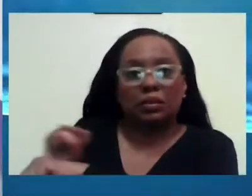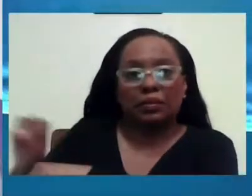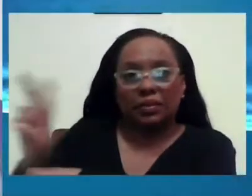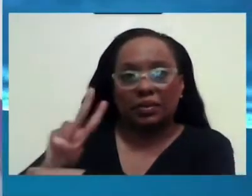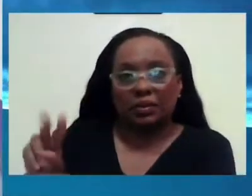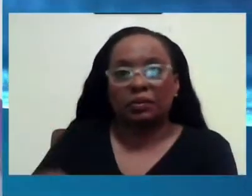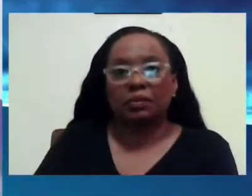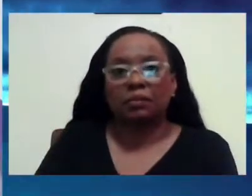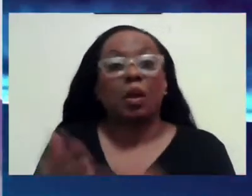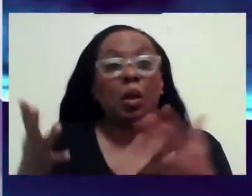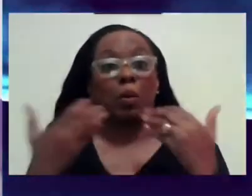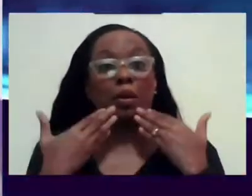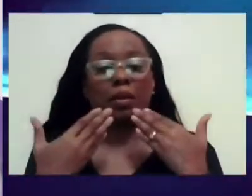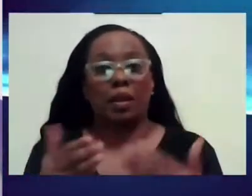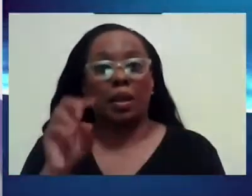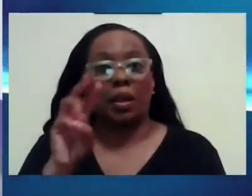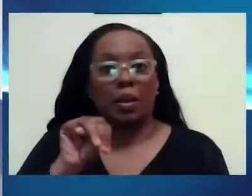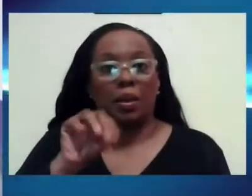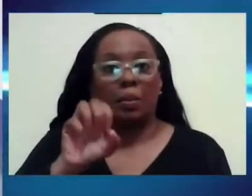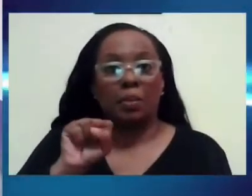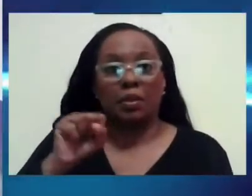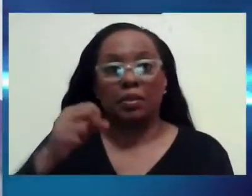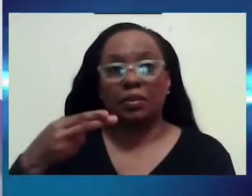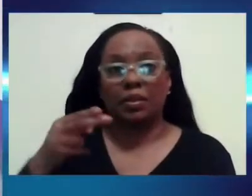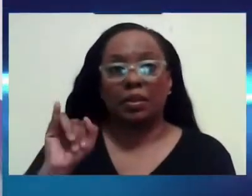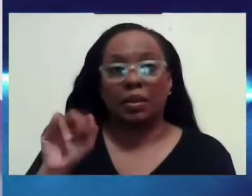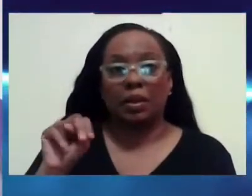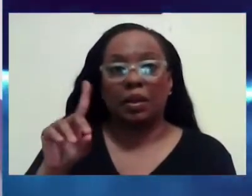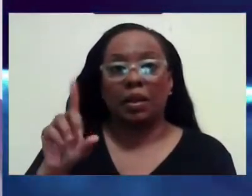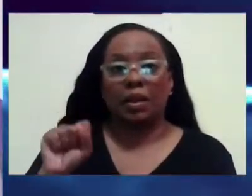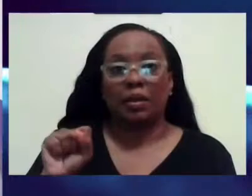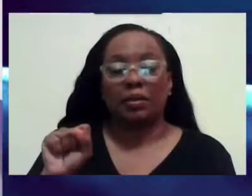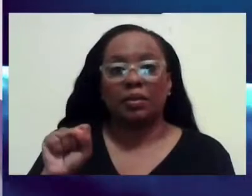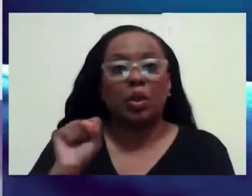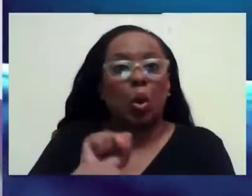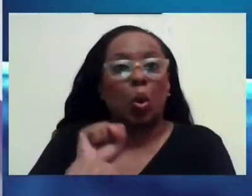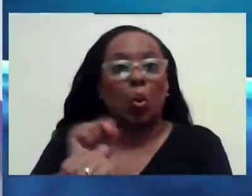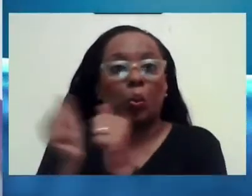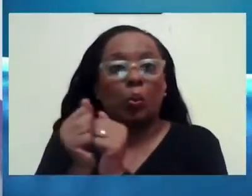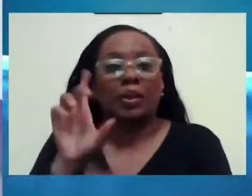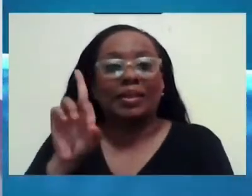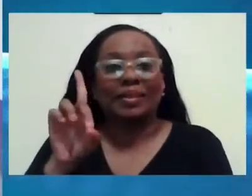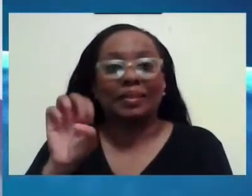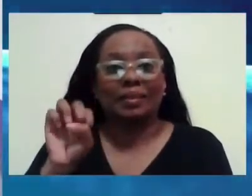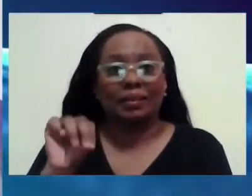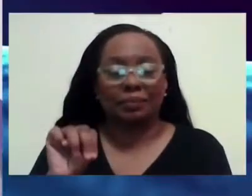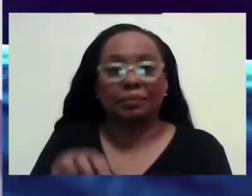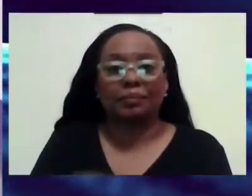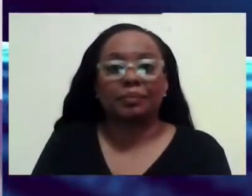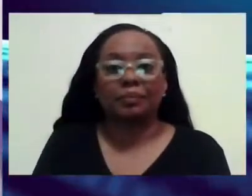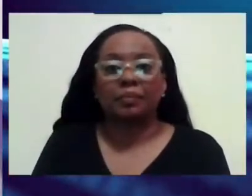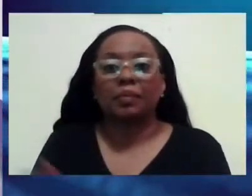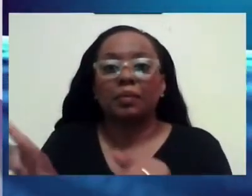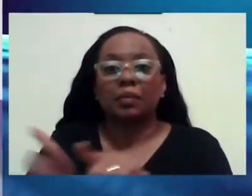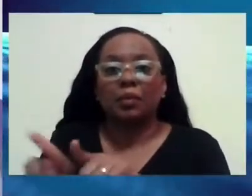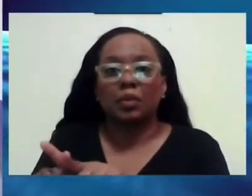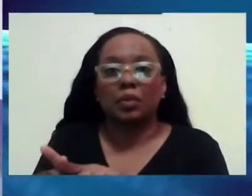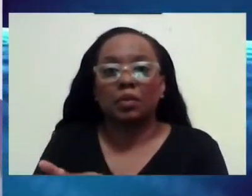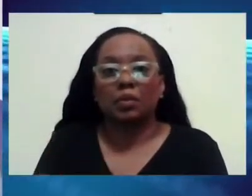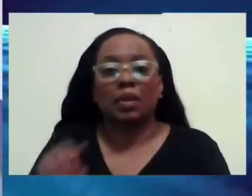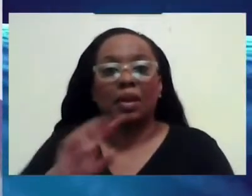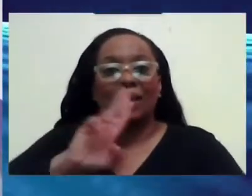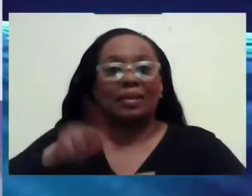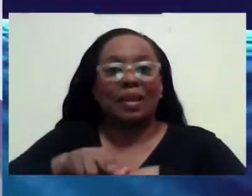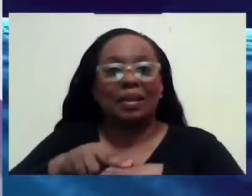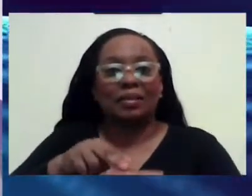to Ms. Hines and her team at the Department of Emergency Management. I also want to acknowledge the national disaster coordinators